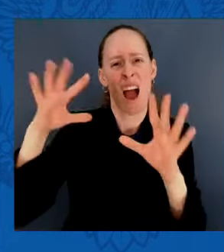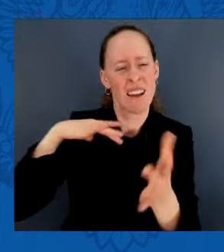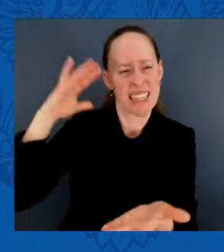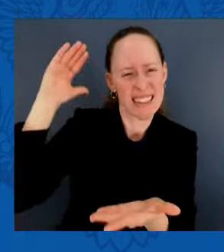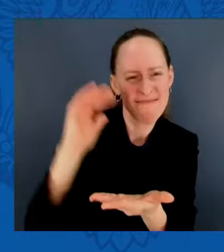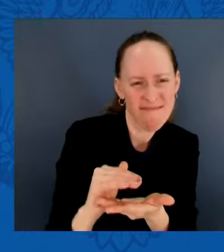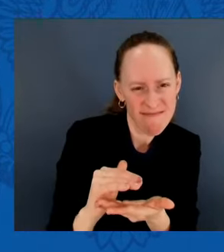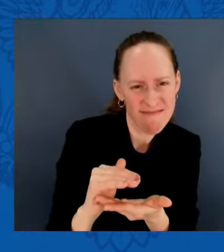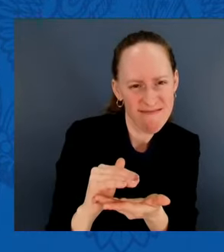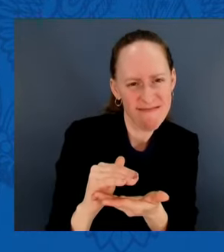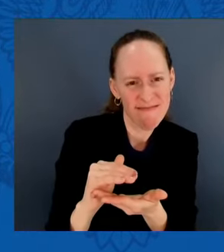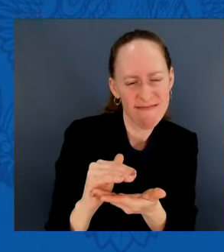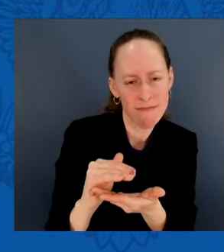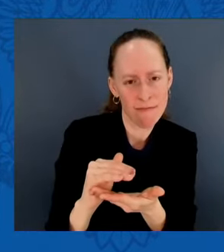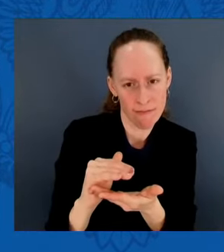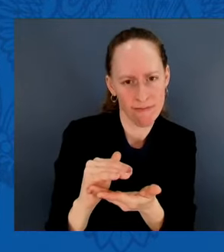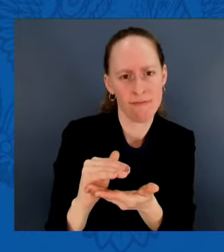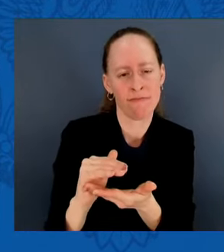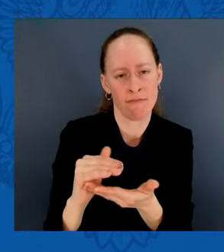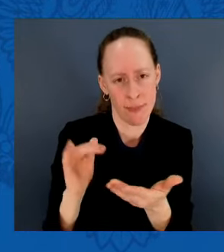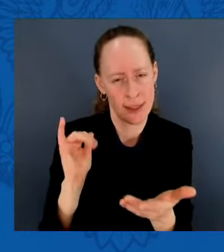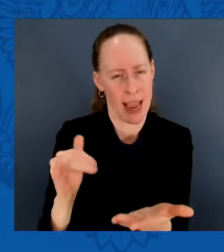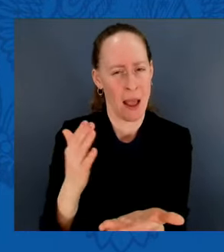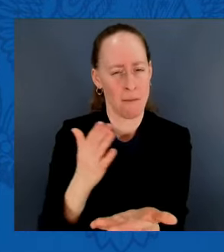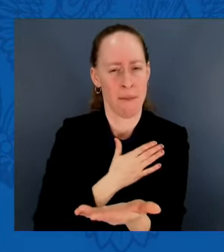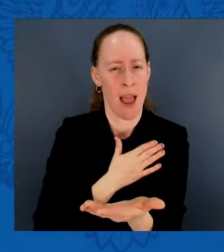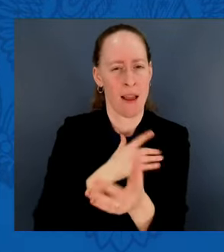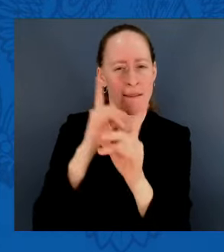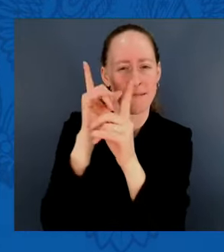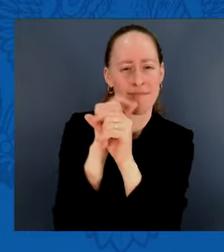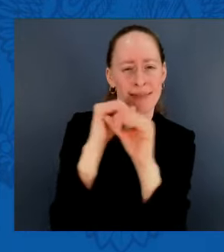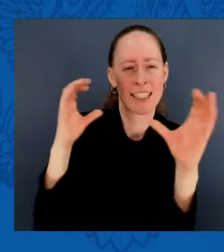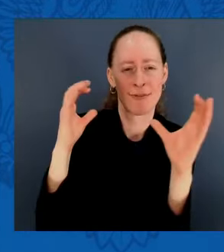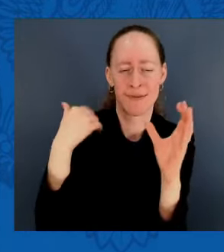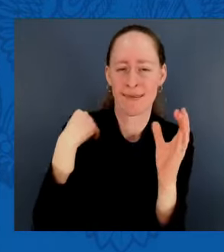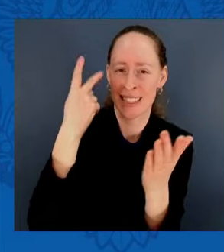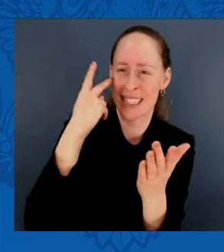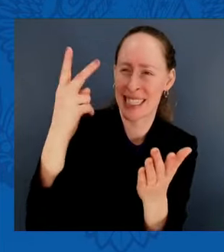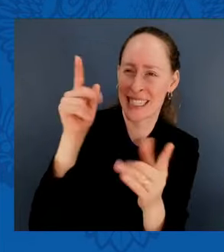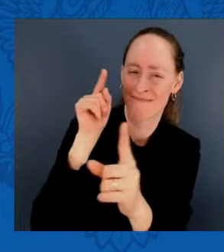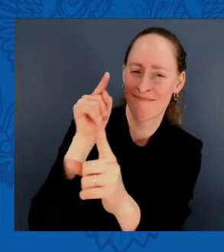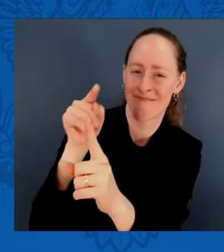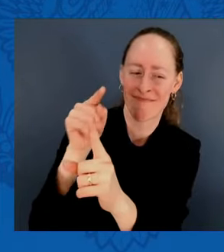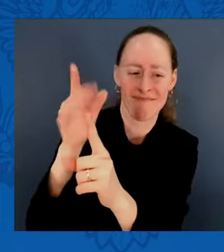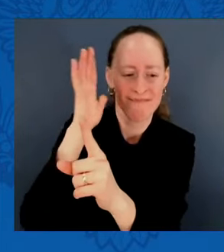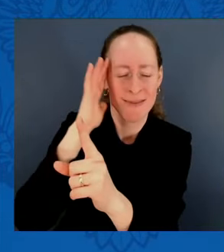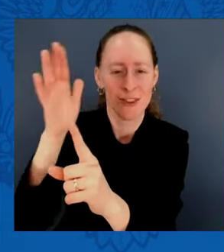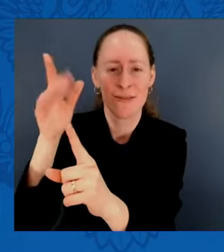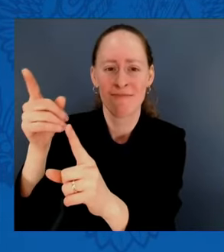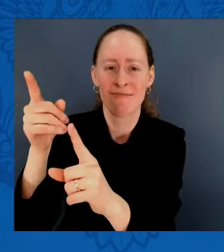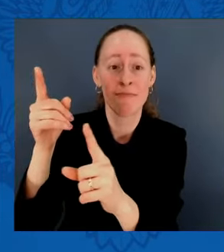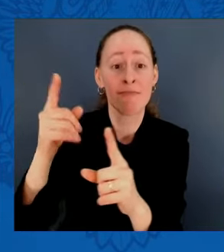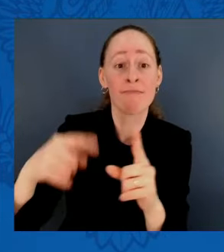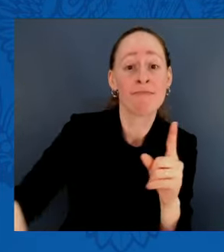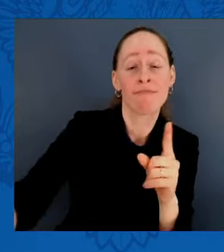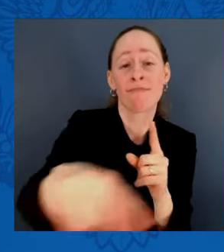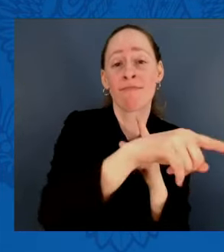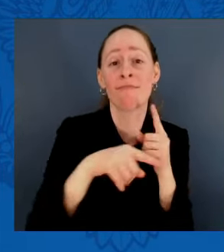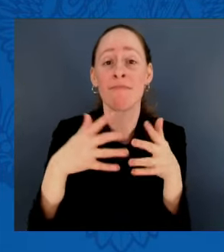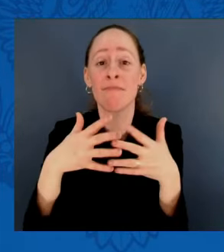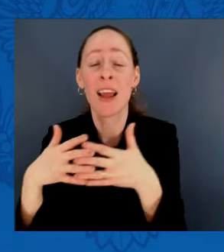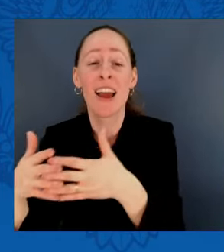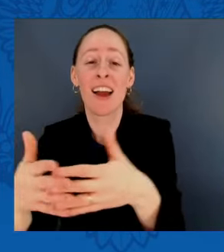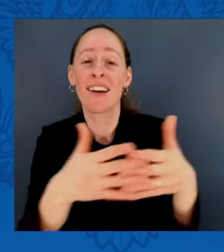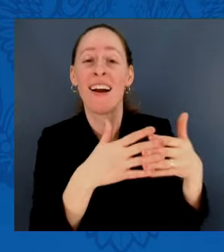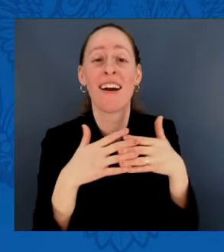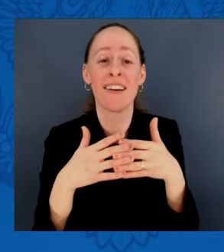I see a future for all Americans. I see a country for all Americans. And I will always be president